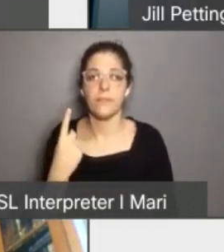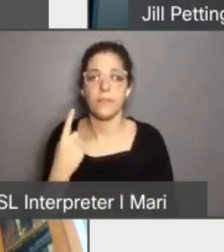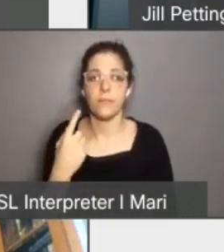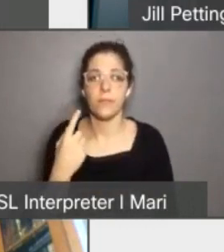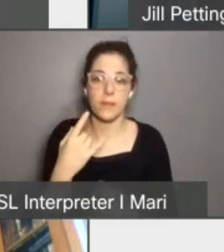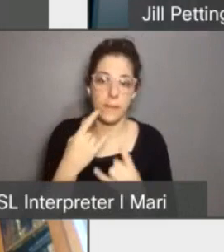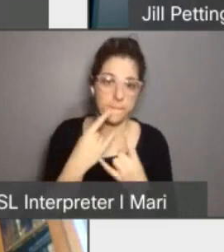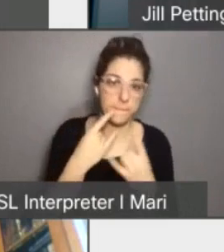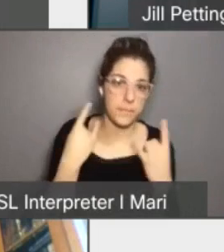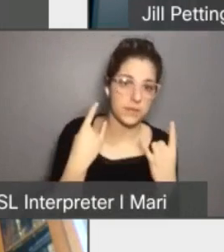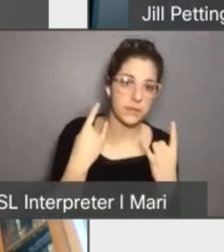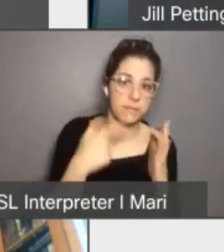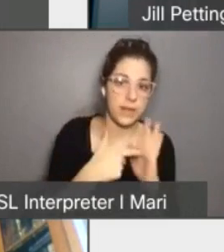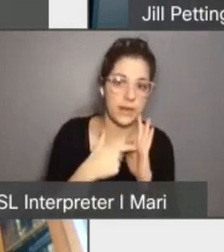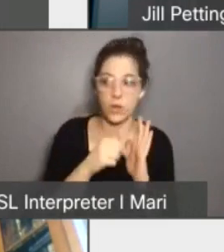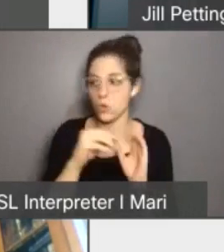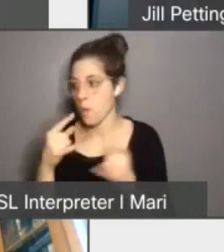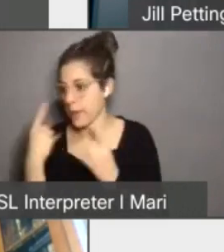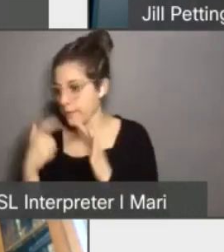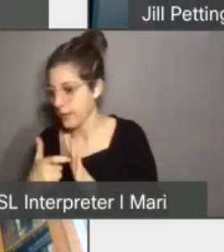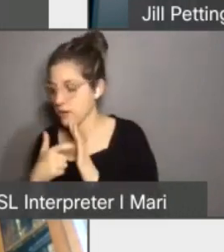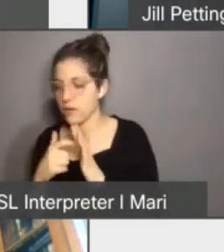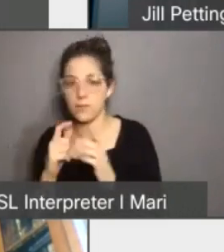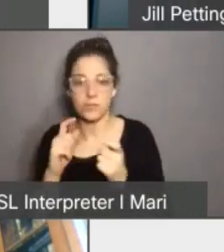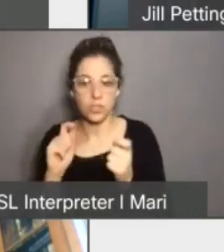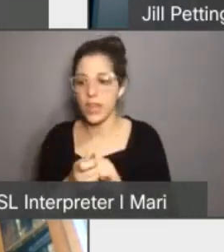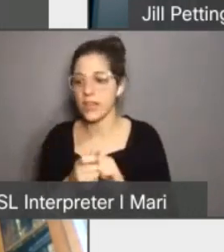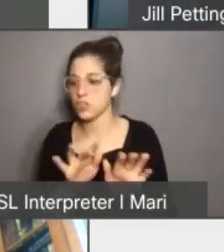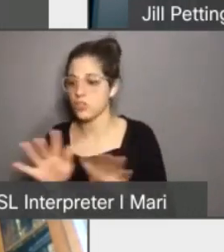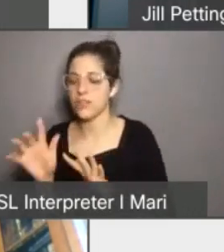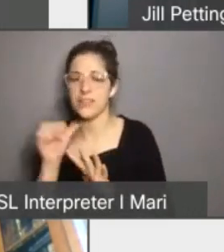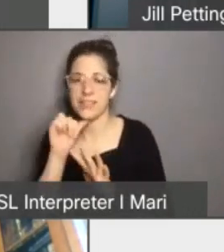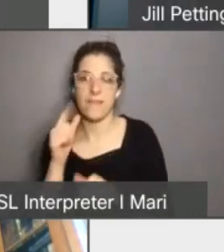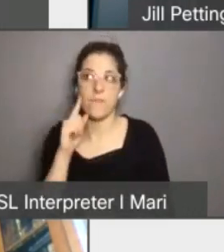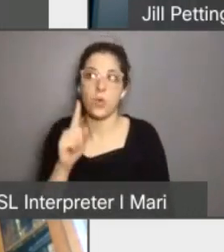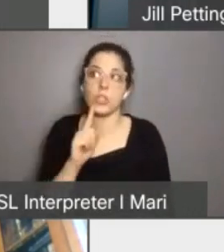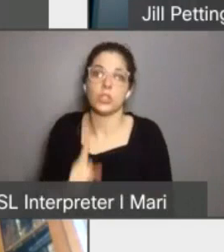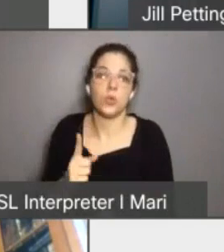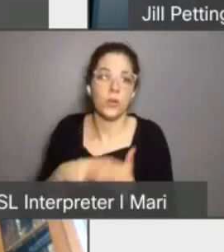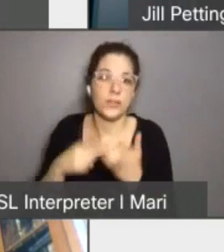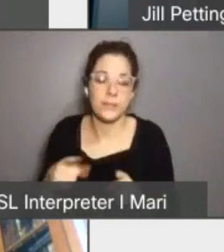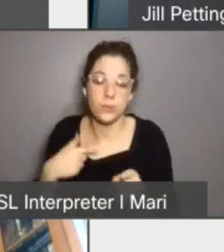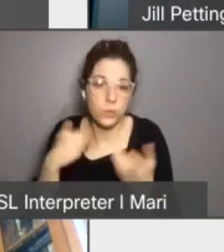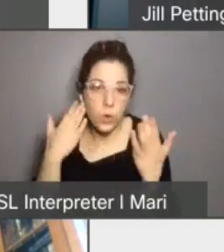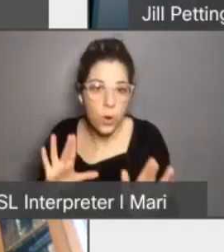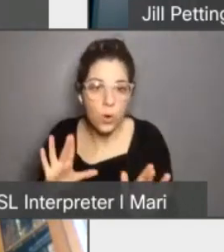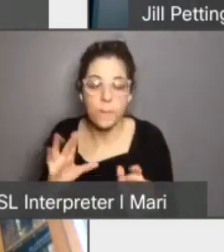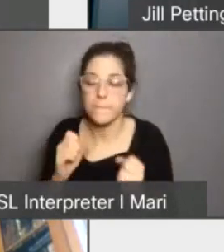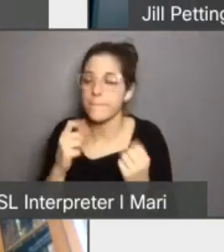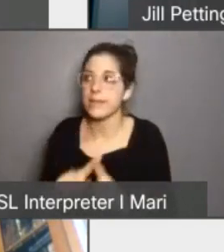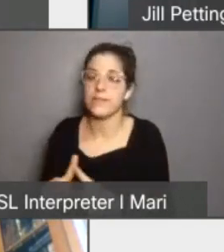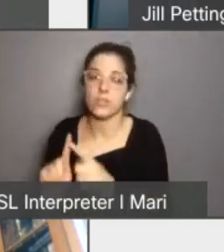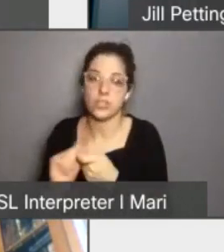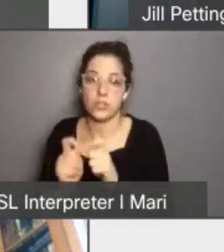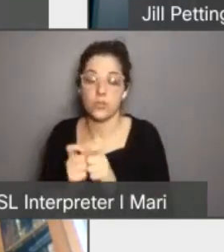mask mandate, constant change, and there's no certainty. That's just one of many different changes. So we have all of